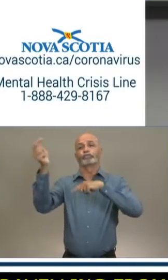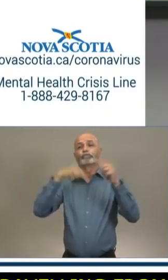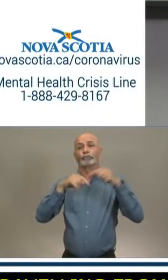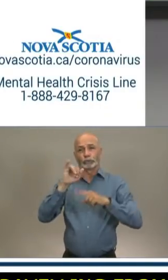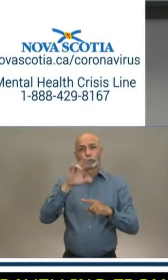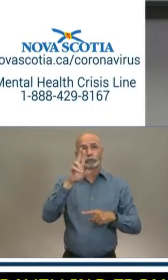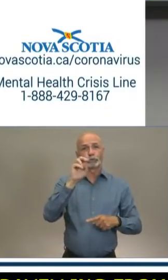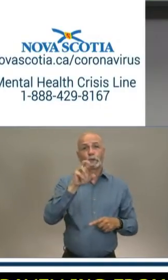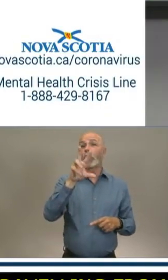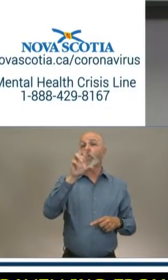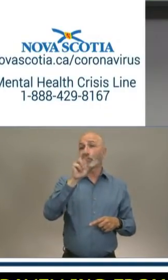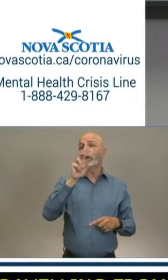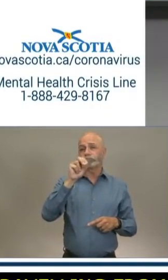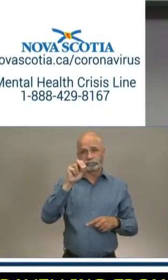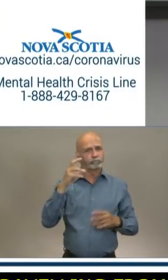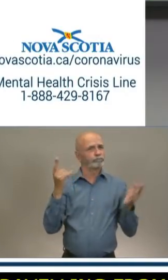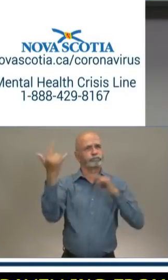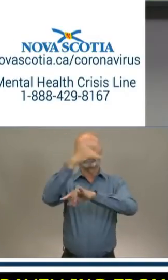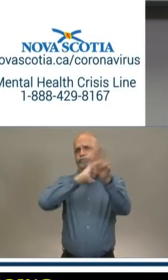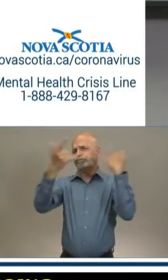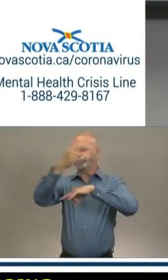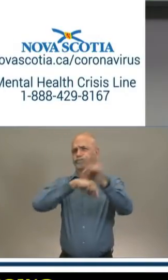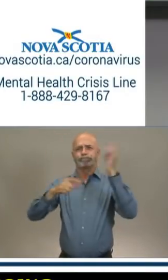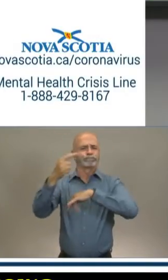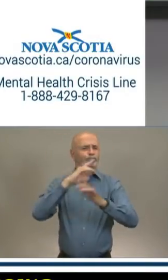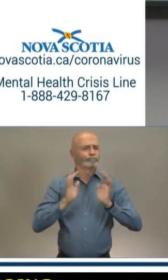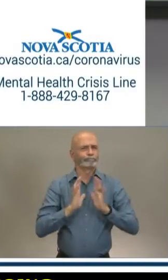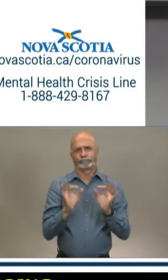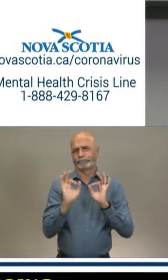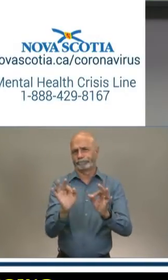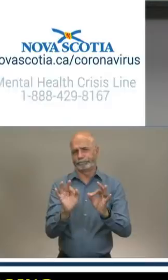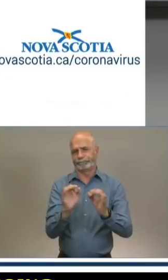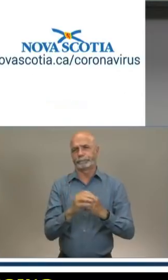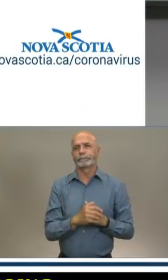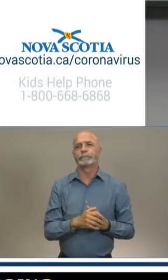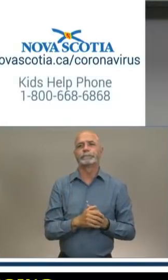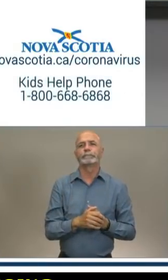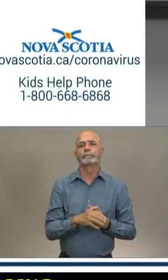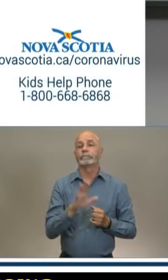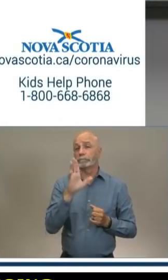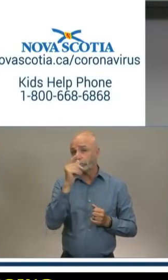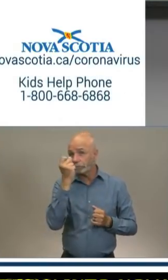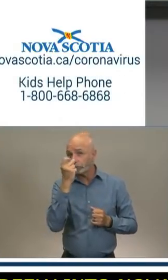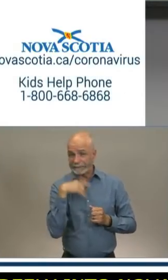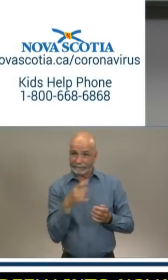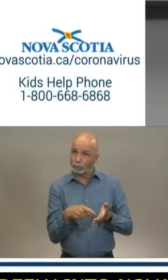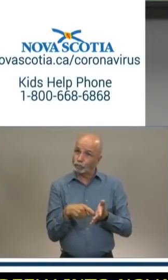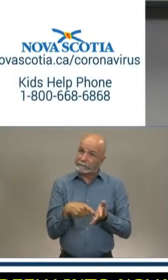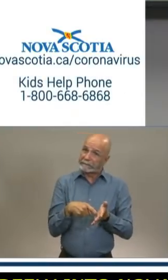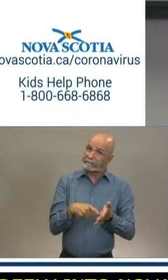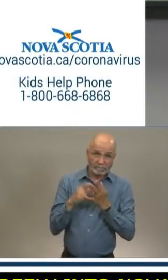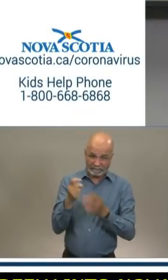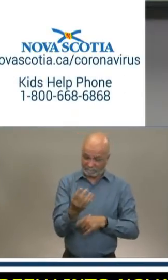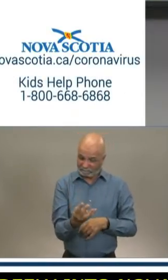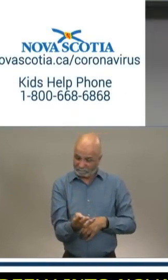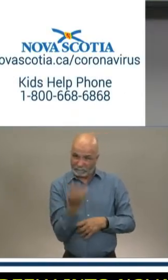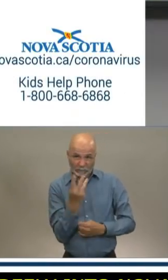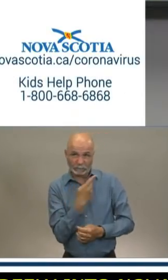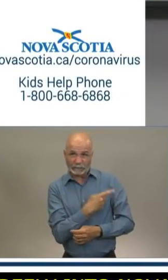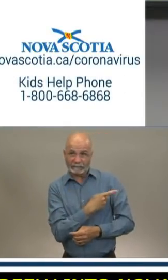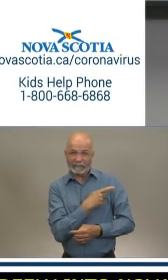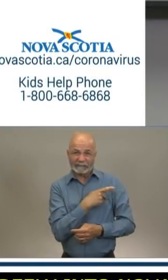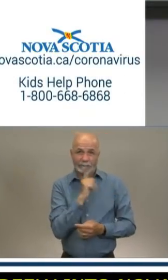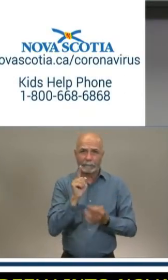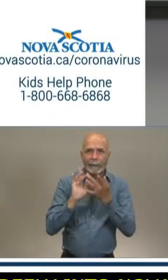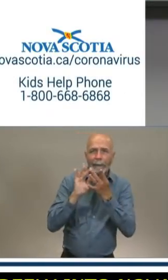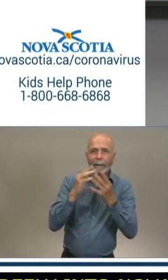do the same in those 3 provinces. We will not be requiring residents of Atlantic Canada to complete the online safe